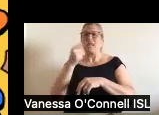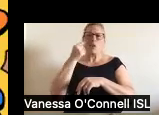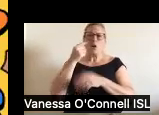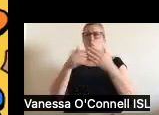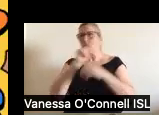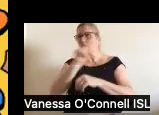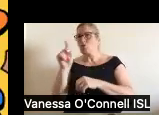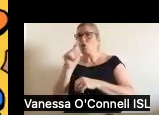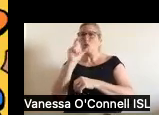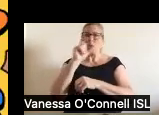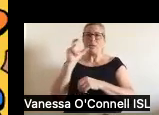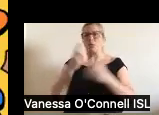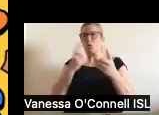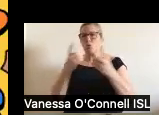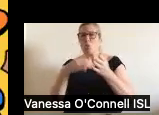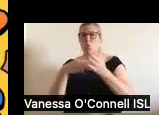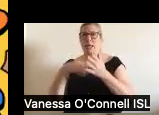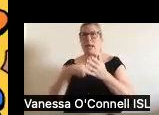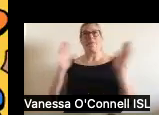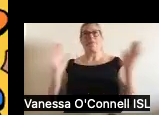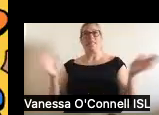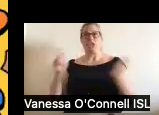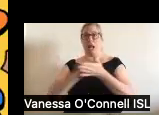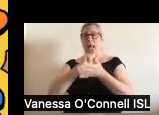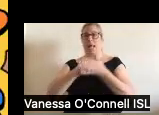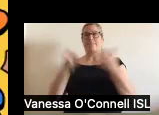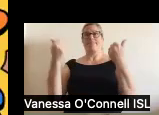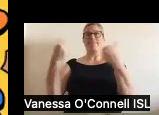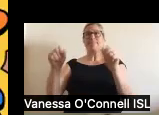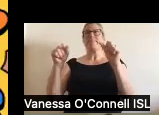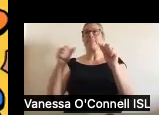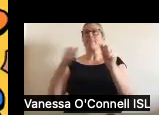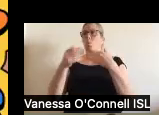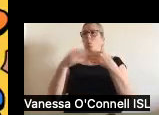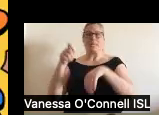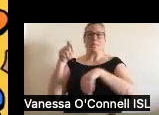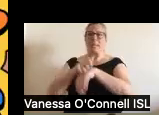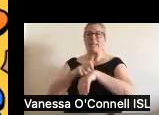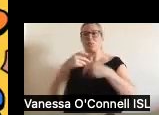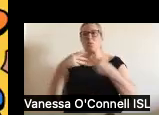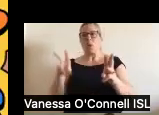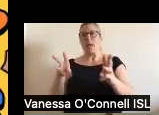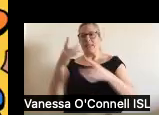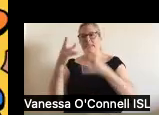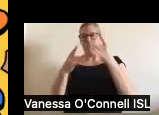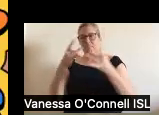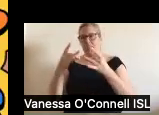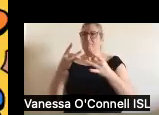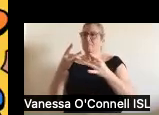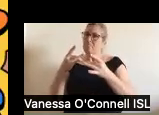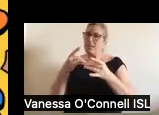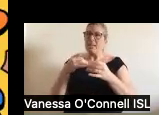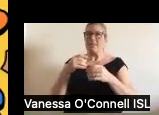do when you are elected? What's the best way to make the most out of your first 2 or 3